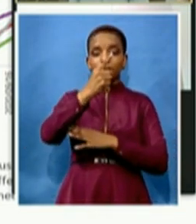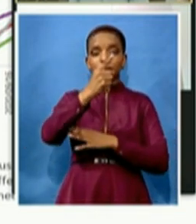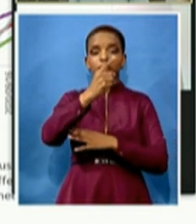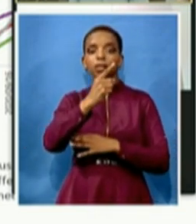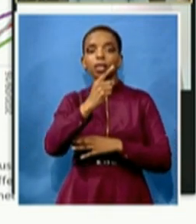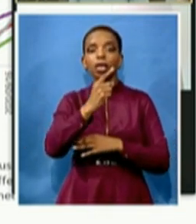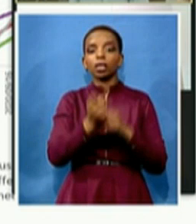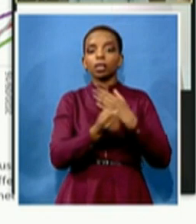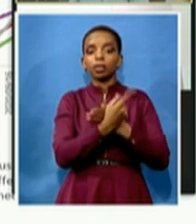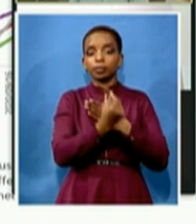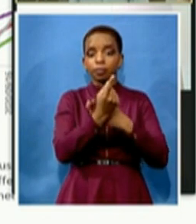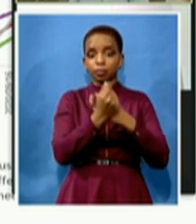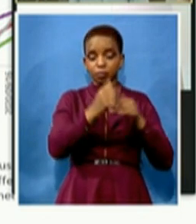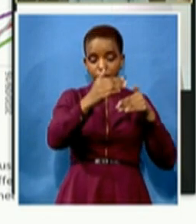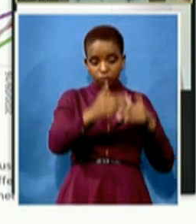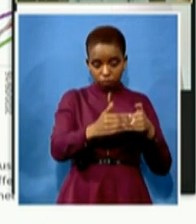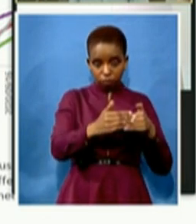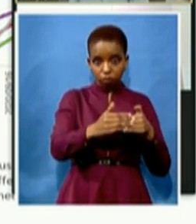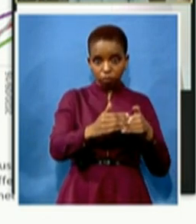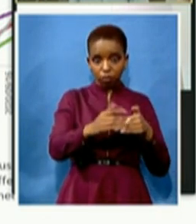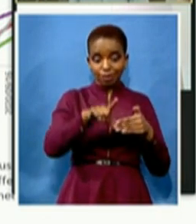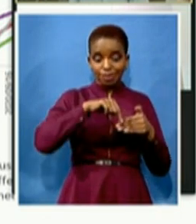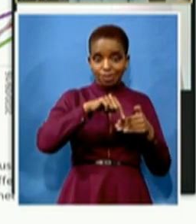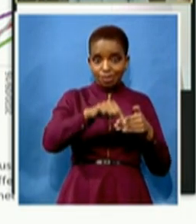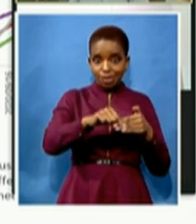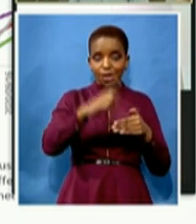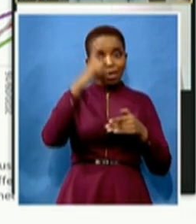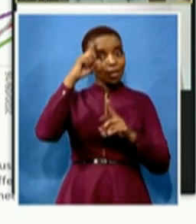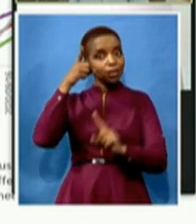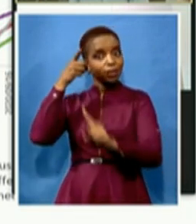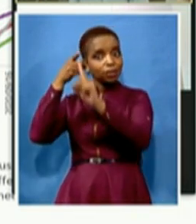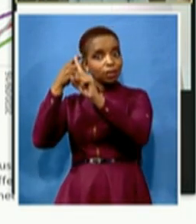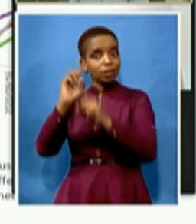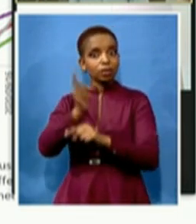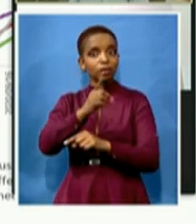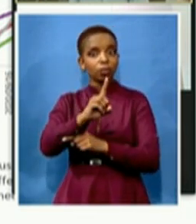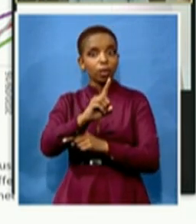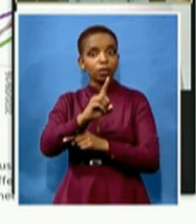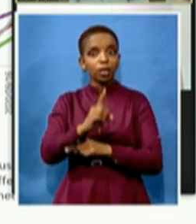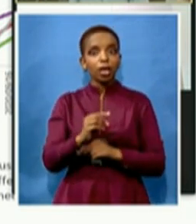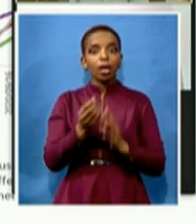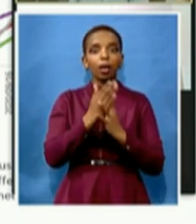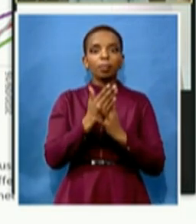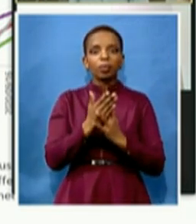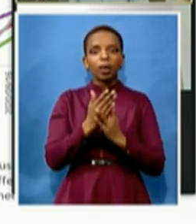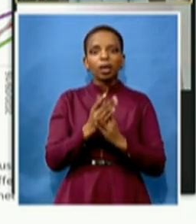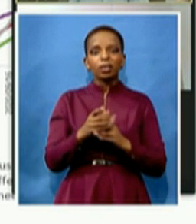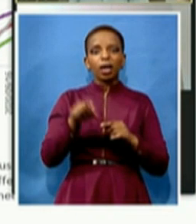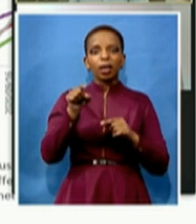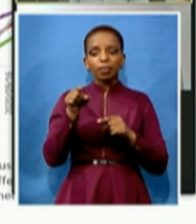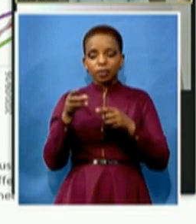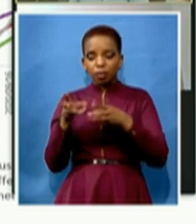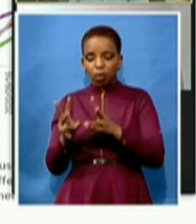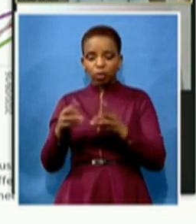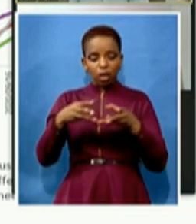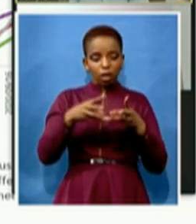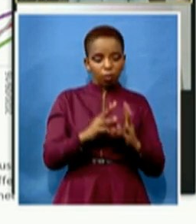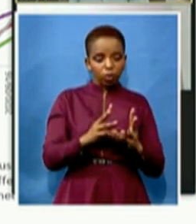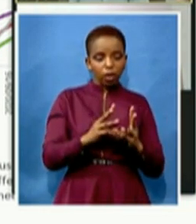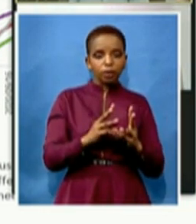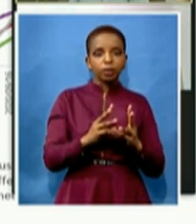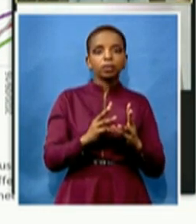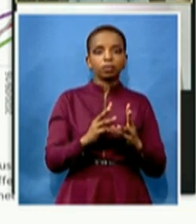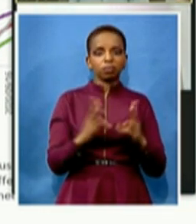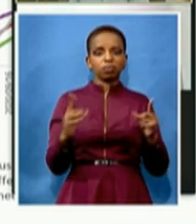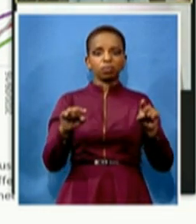what are the sensitivities to various of the parameters in these models? So scenario one, a base scenario, if you like. Here I'm just